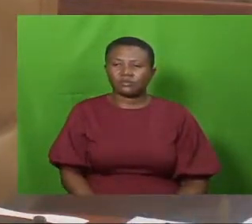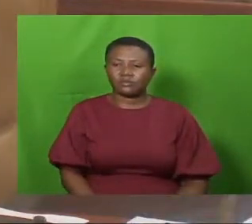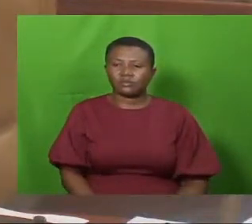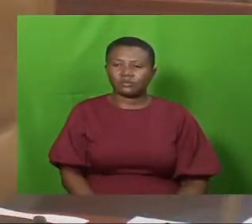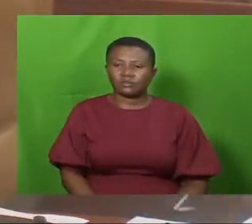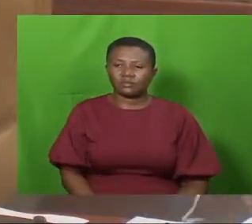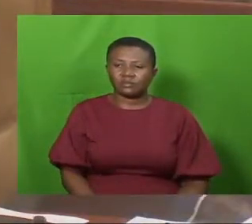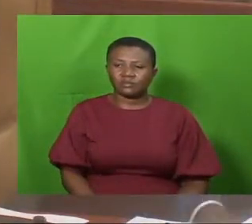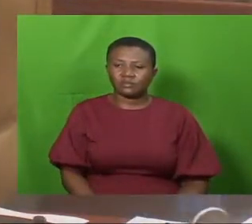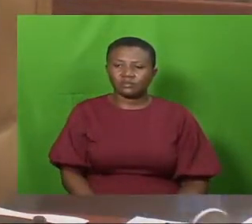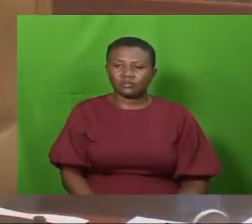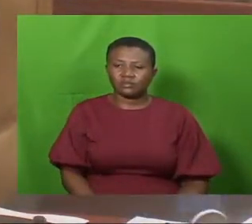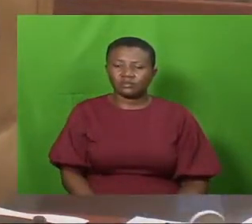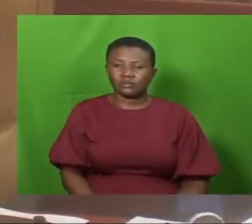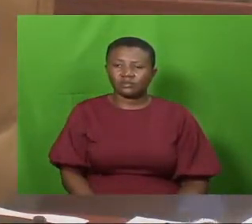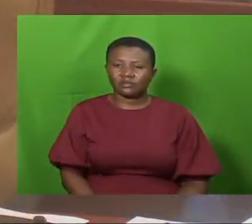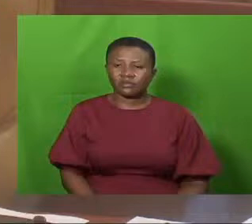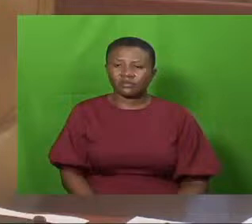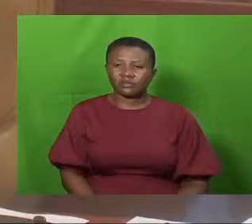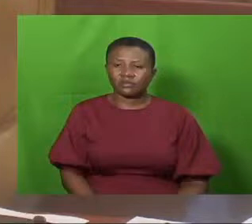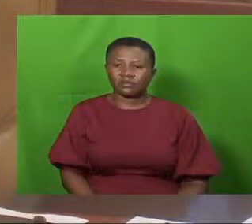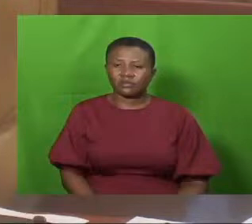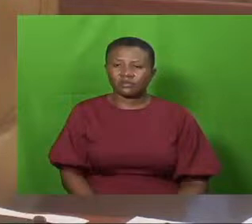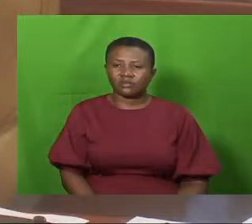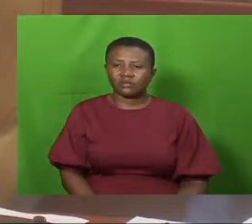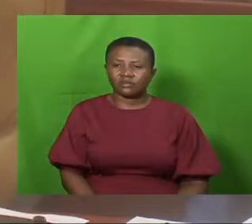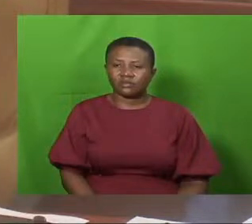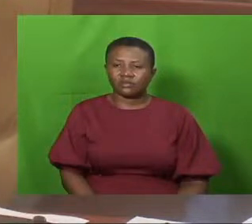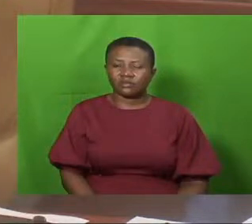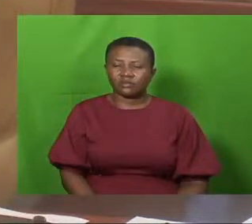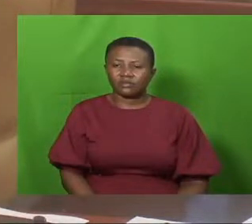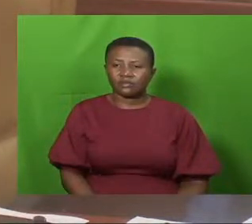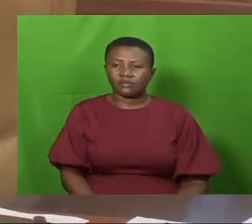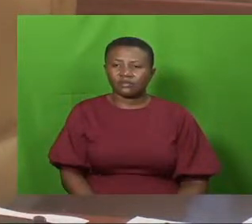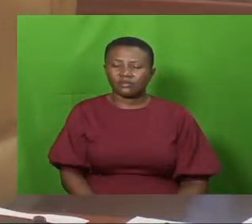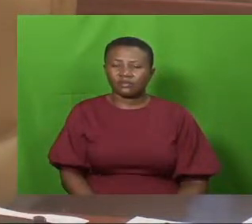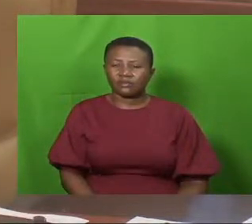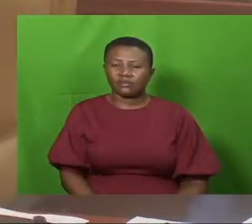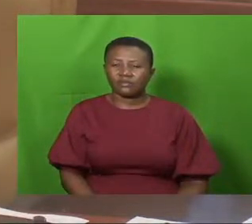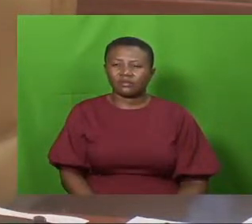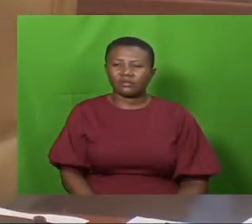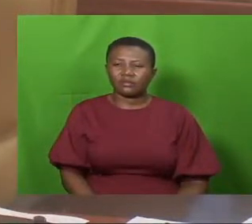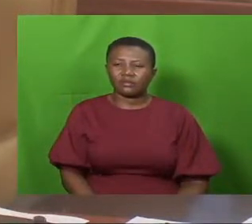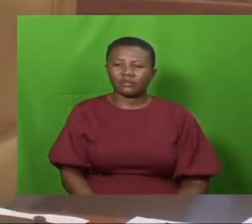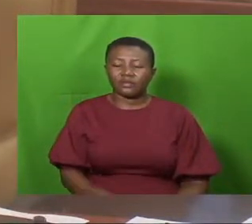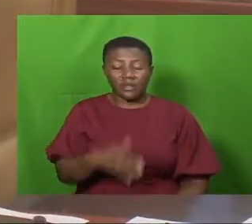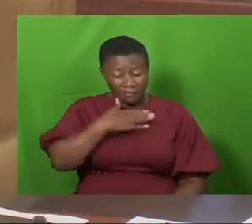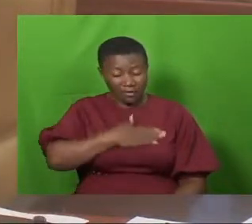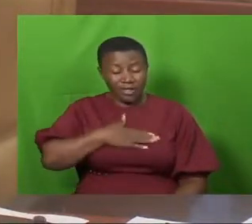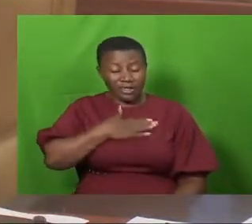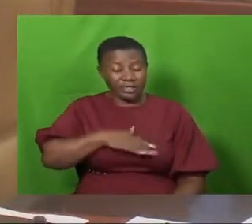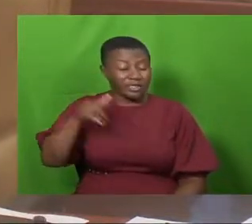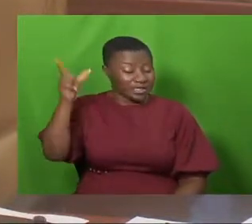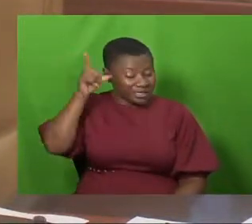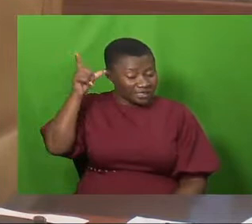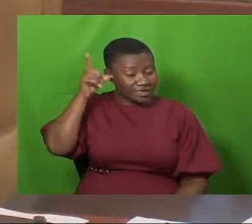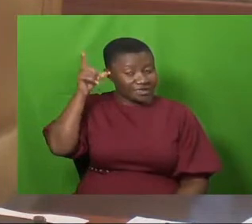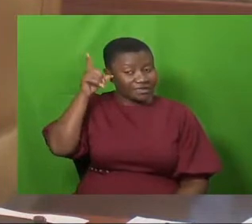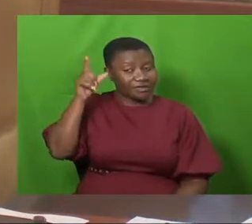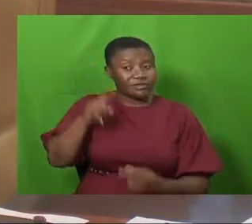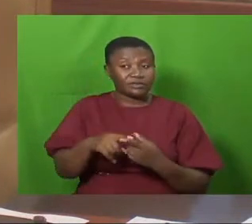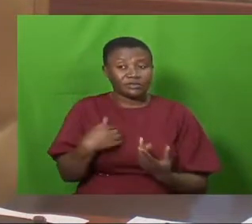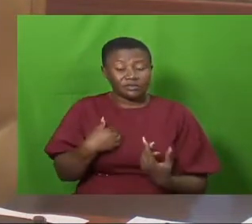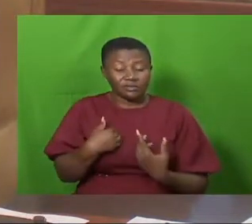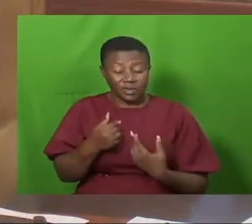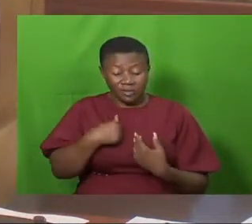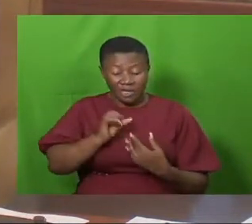The person I was speaking to knows, and he's smiling now because he was looking shocked. Just listen to me. I'm speaking from